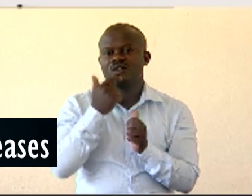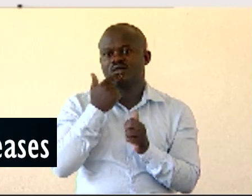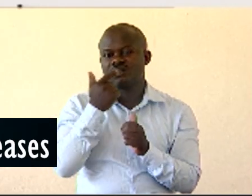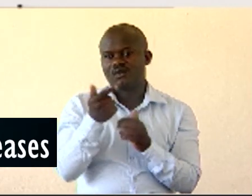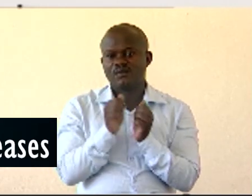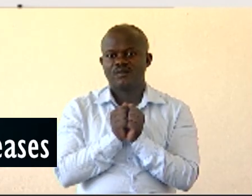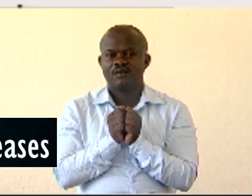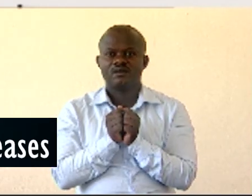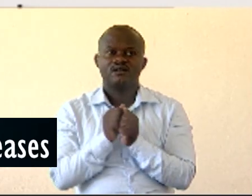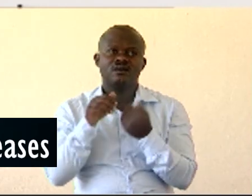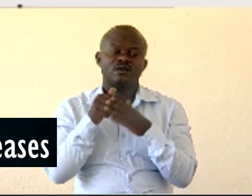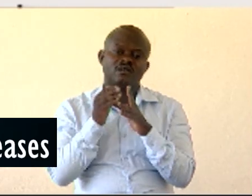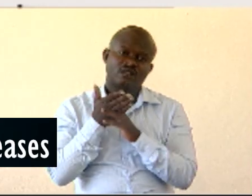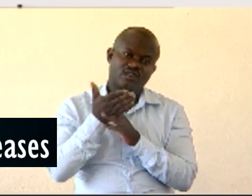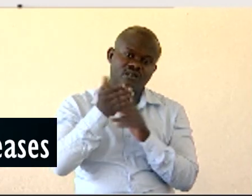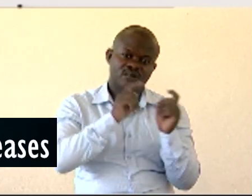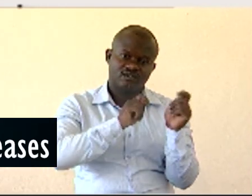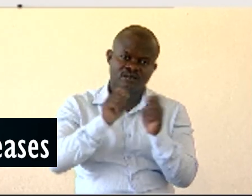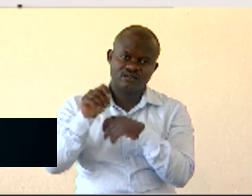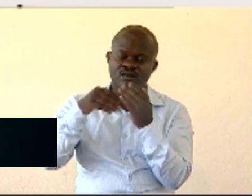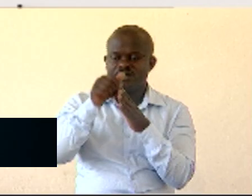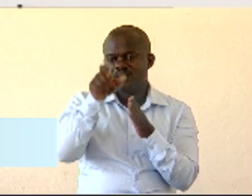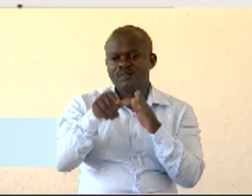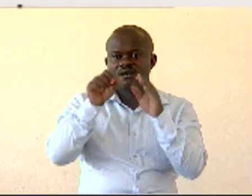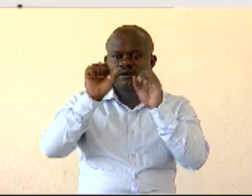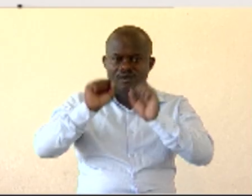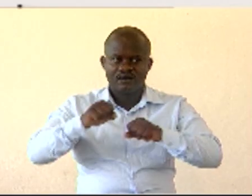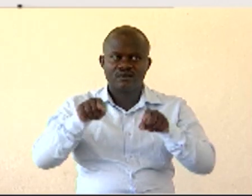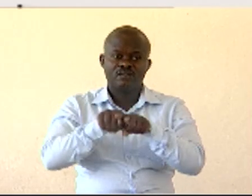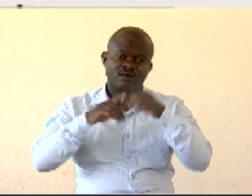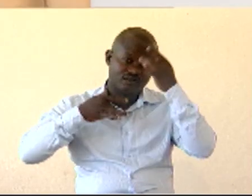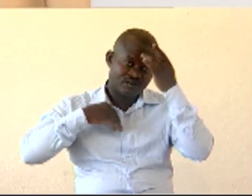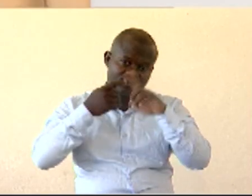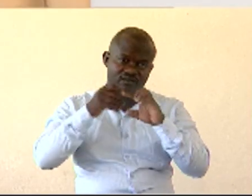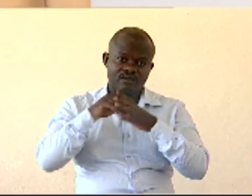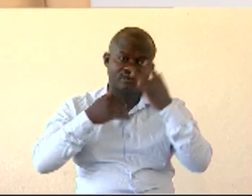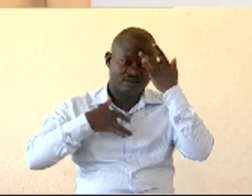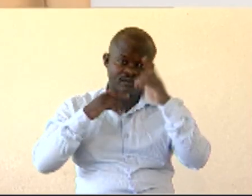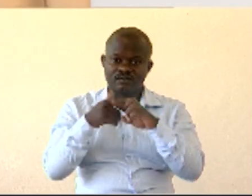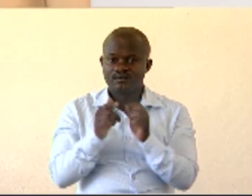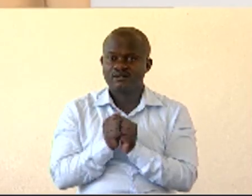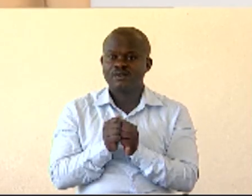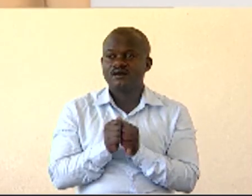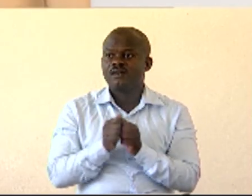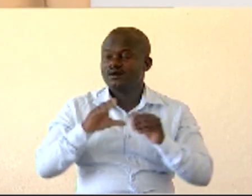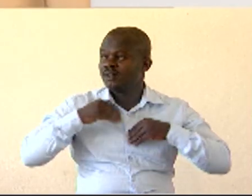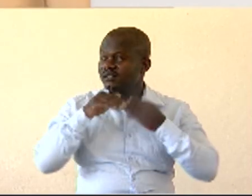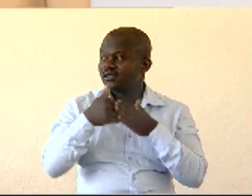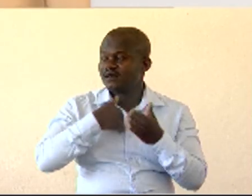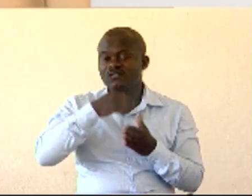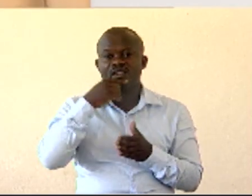So, through blood transfusion, a person can also suffer from disease. Let's have a